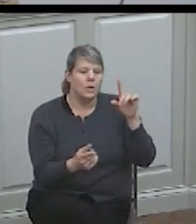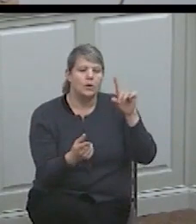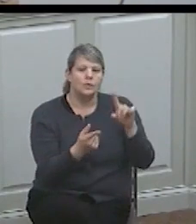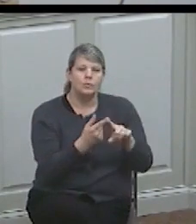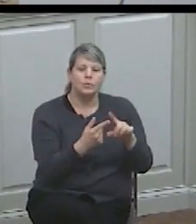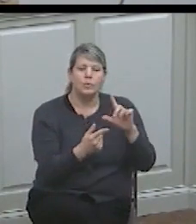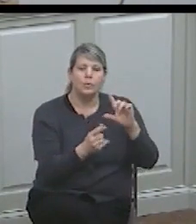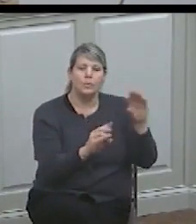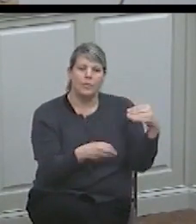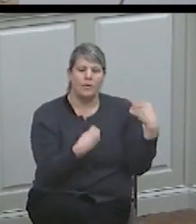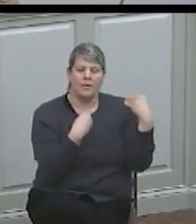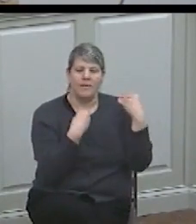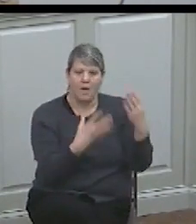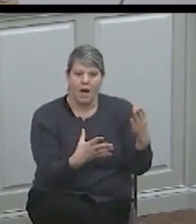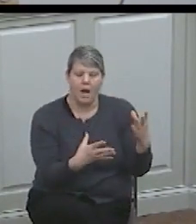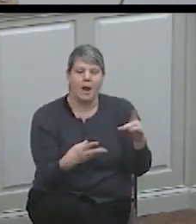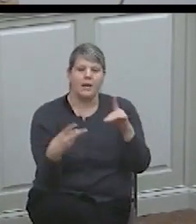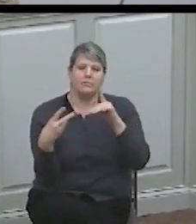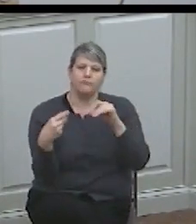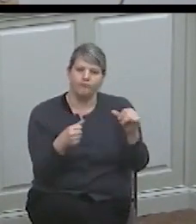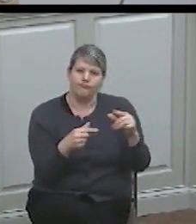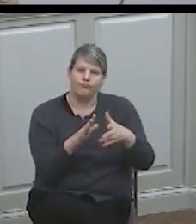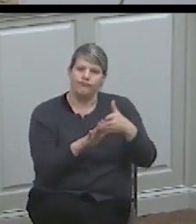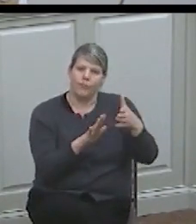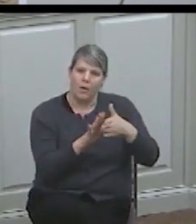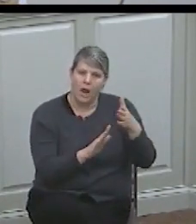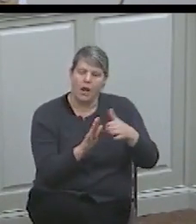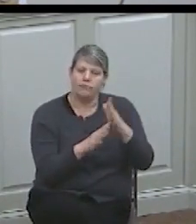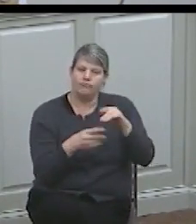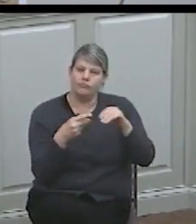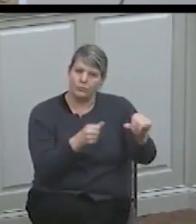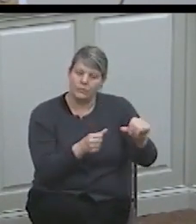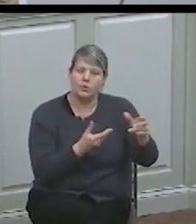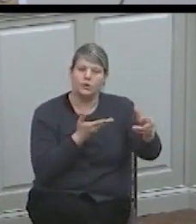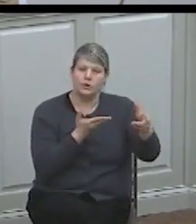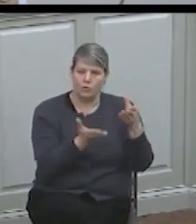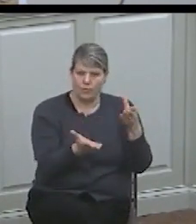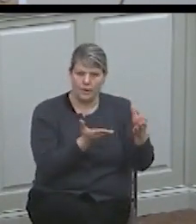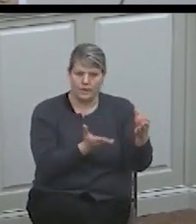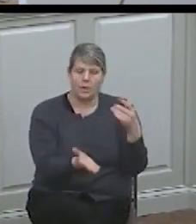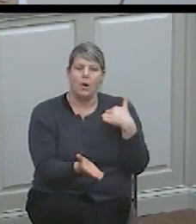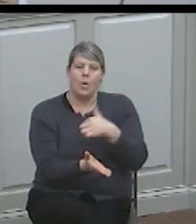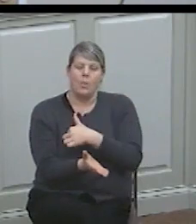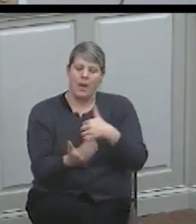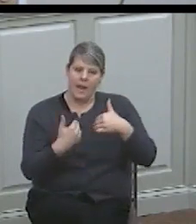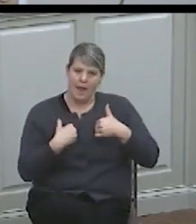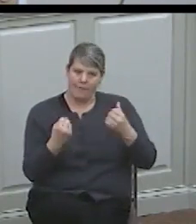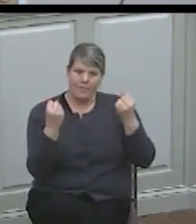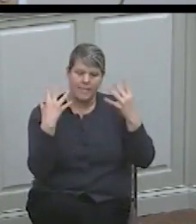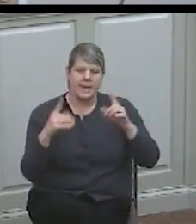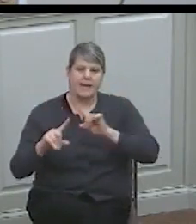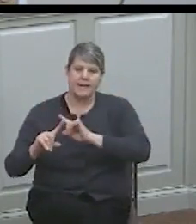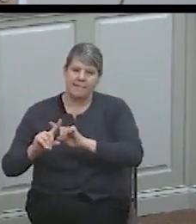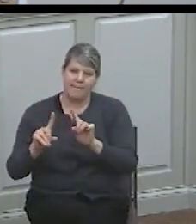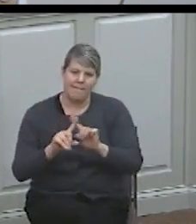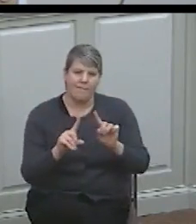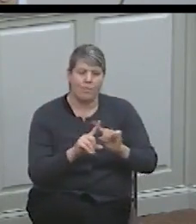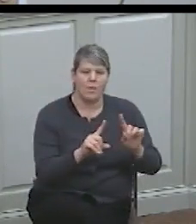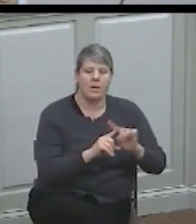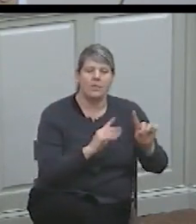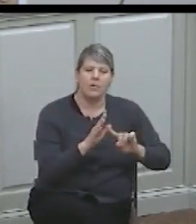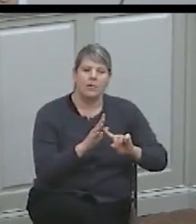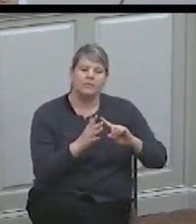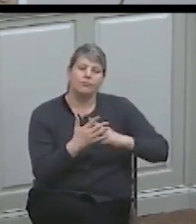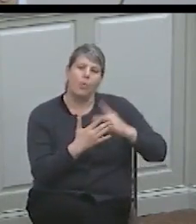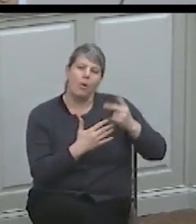strive to provide efficient and effective service. We have initiated a number of initiatives to try to